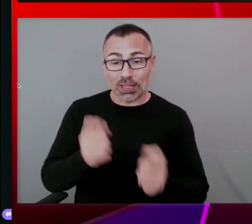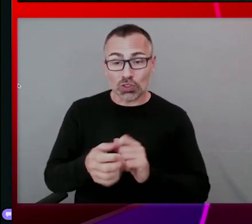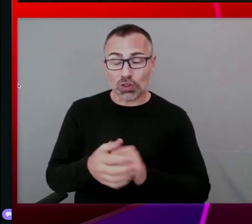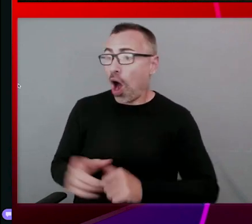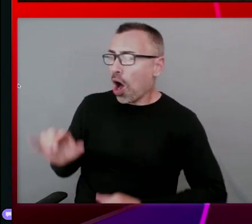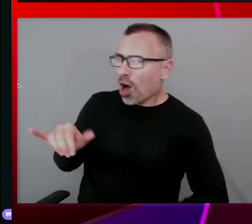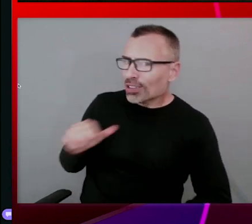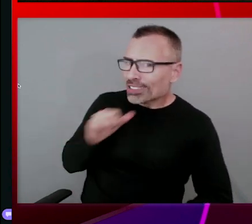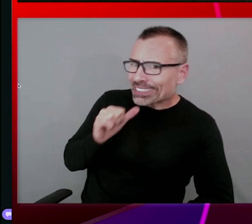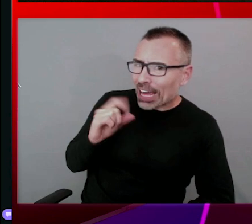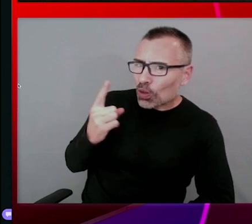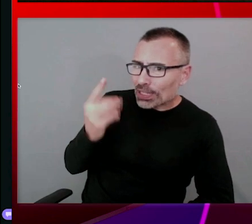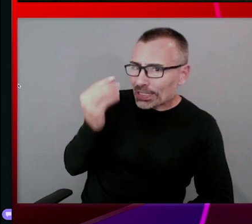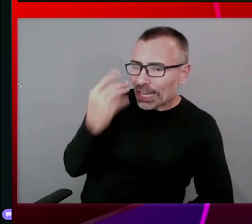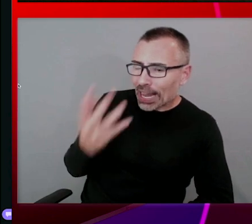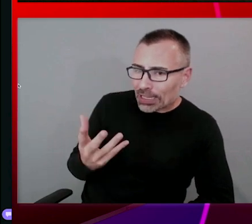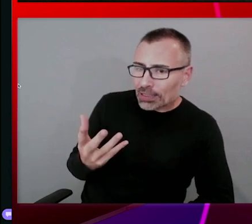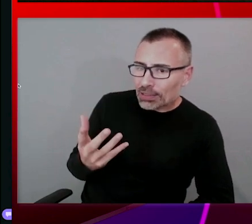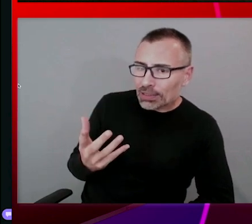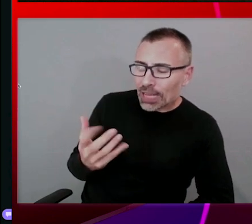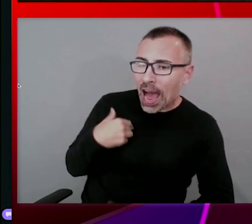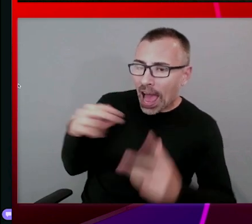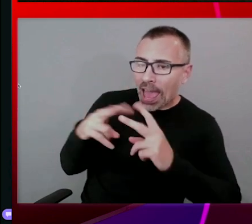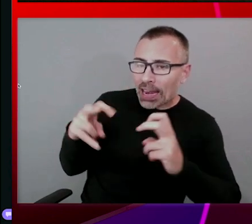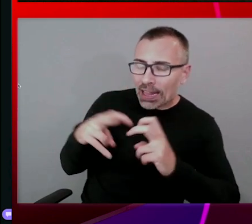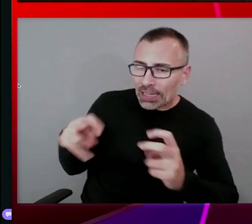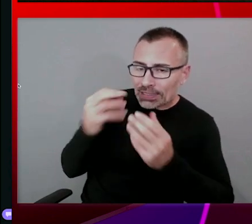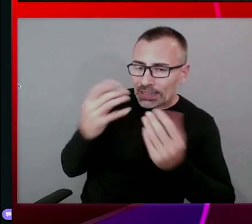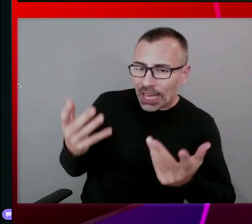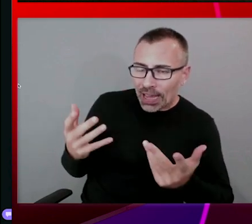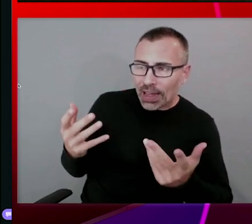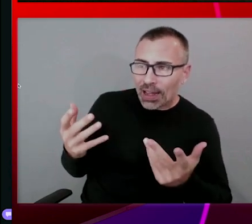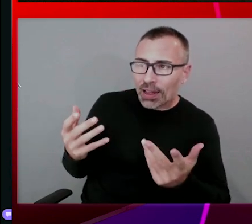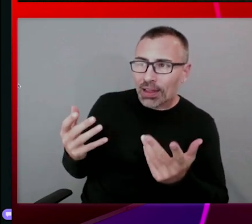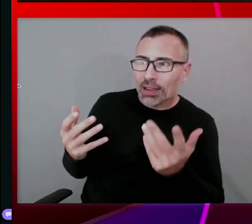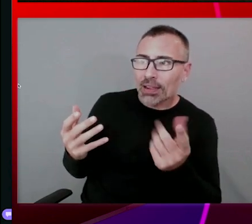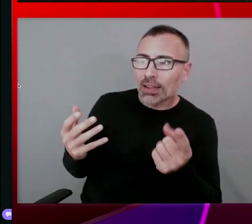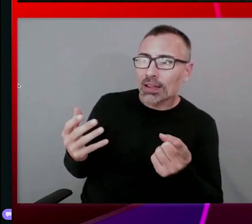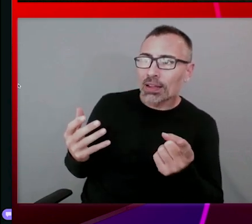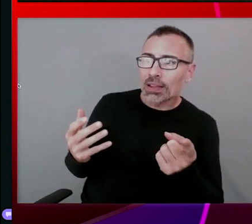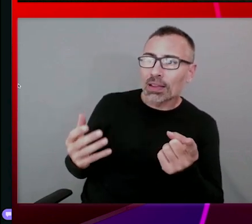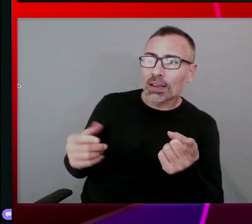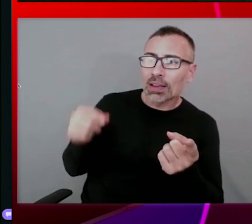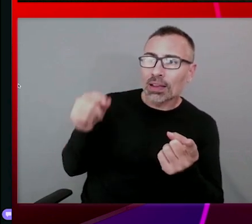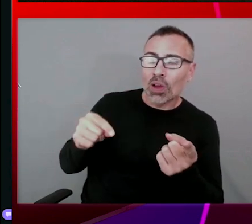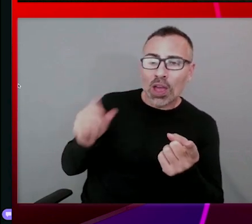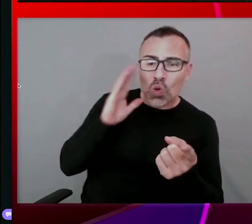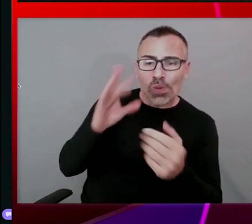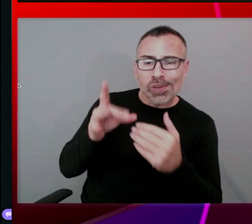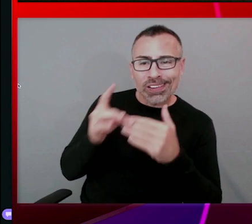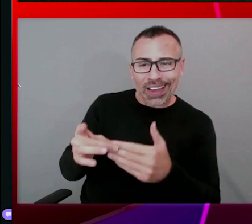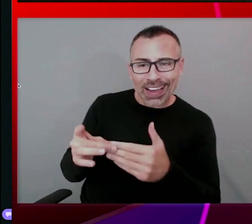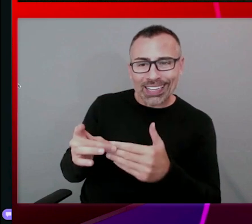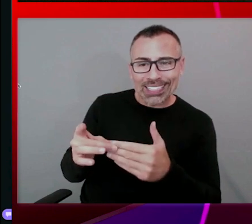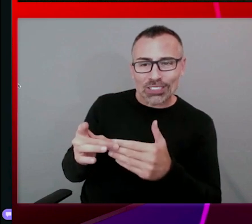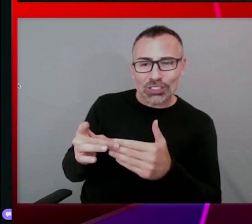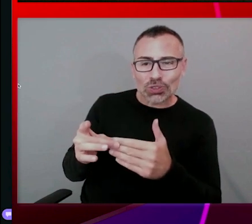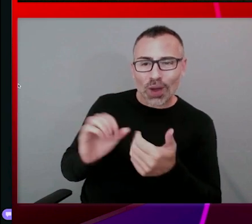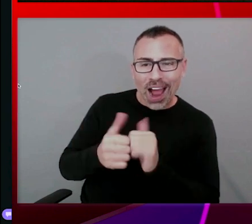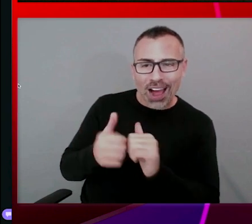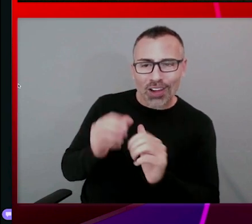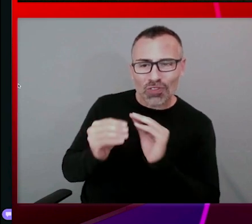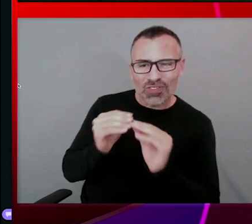you, I analyze the data, it analyzes the data, and here are the problems. It's actually going to guide you in how you can go and fix that